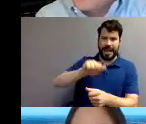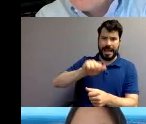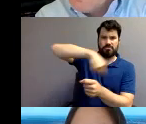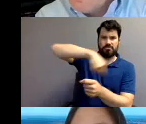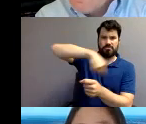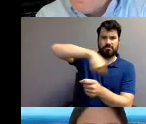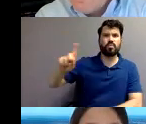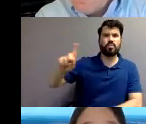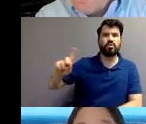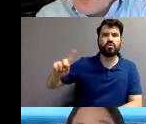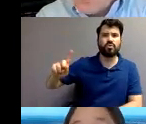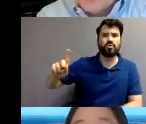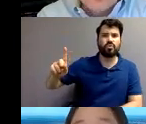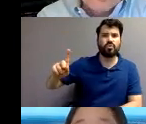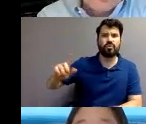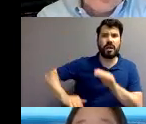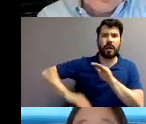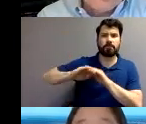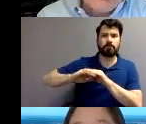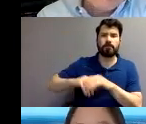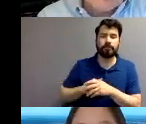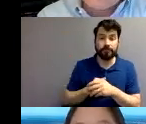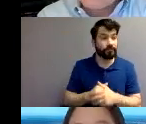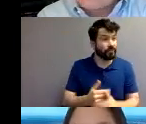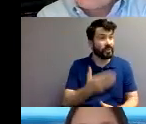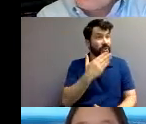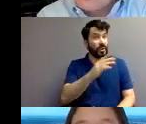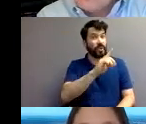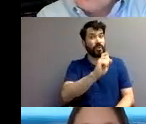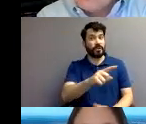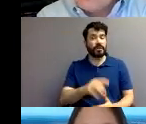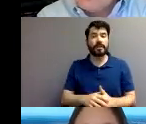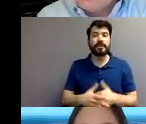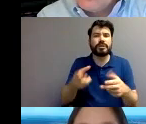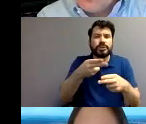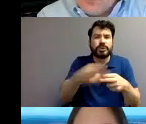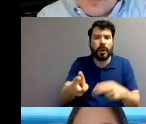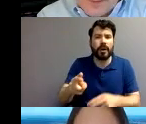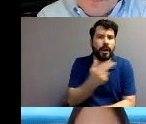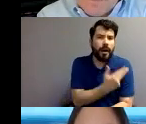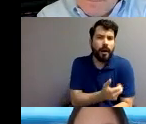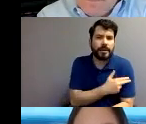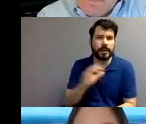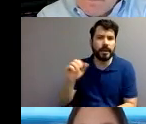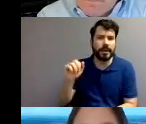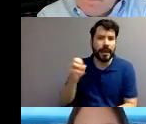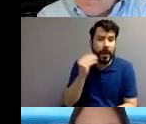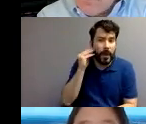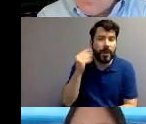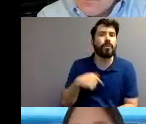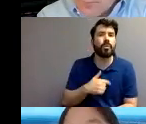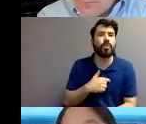extend? Great question. So for acute care, hospital care at home, we are looking to enroll patients in